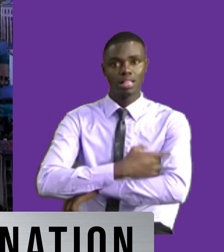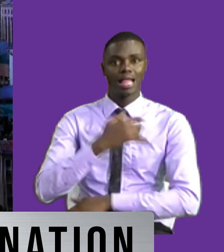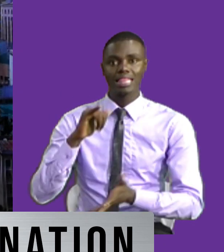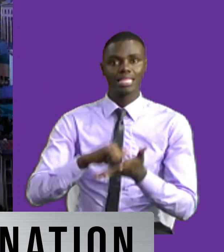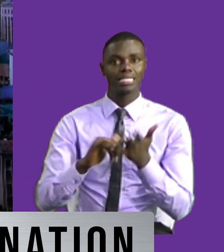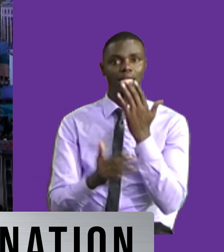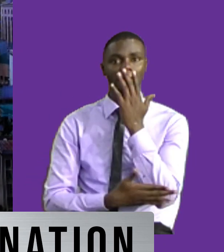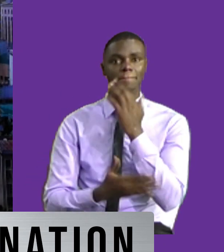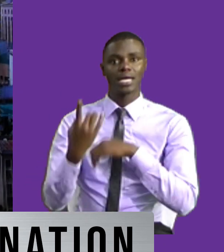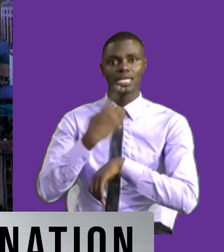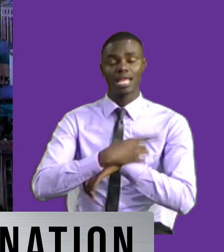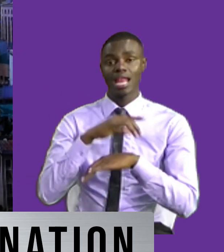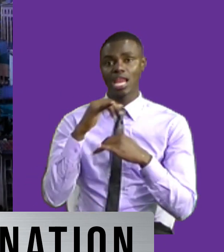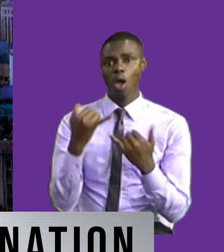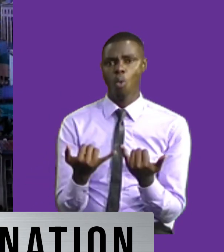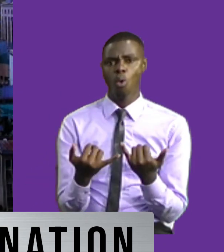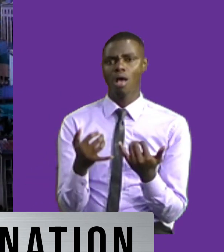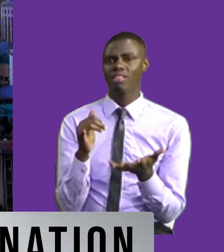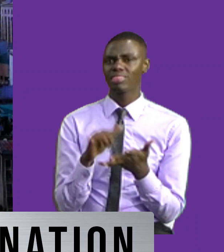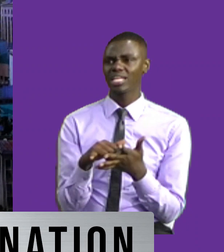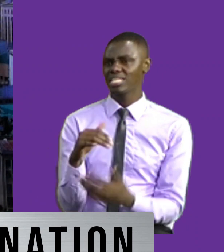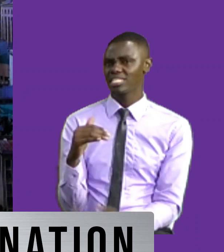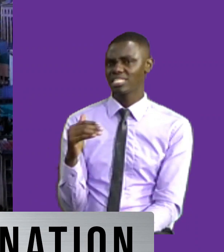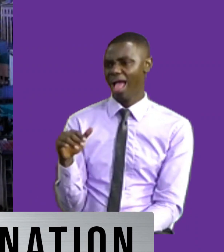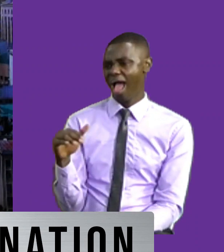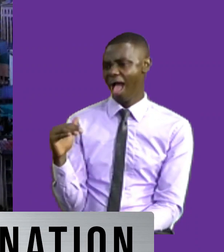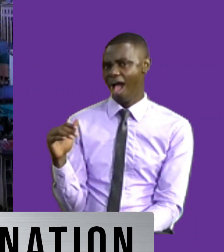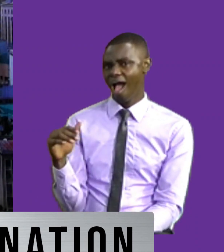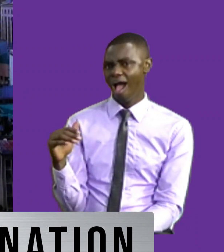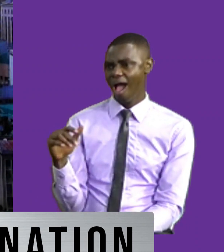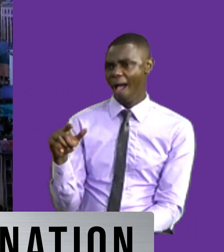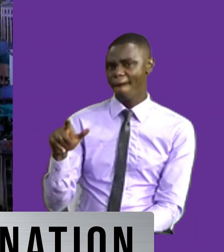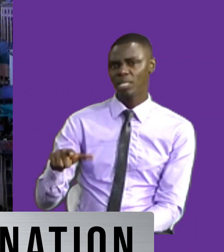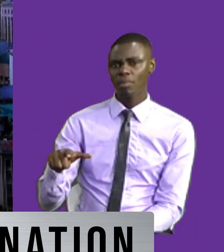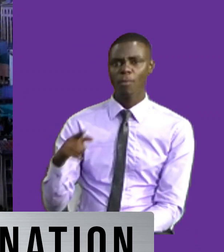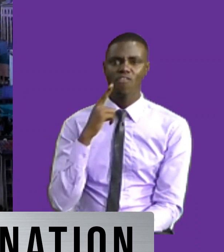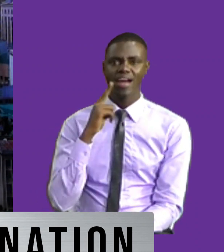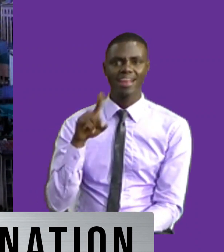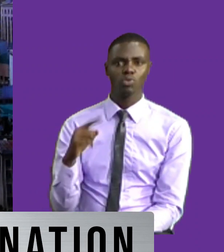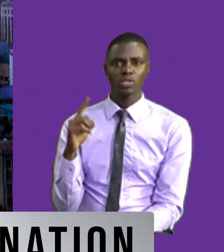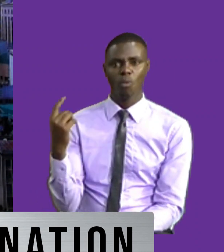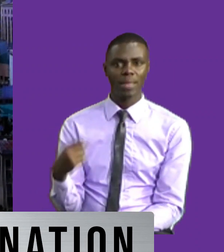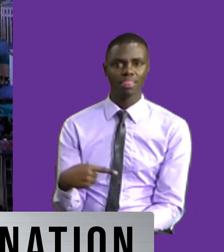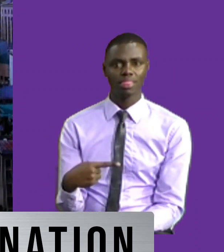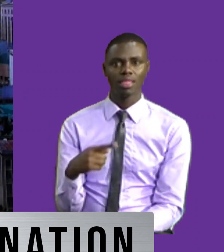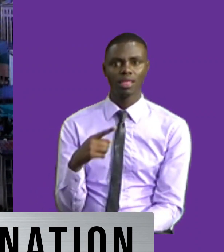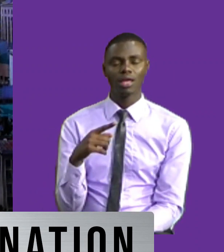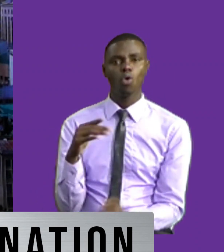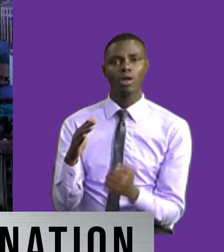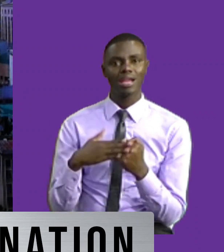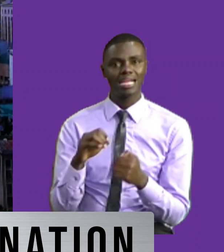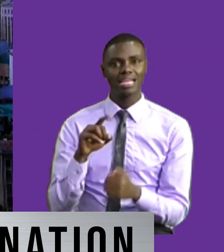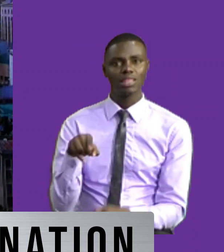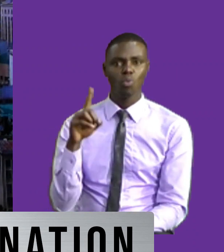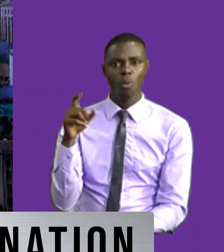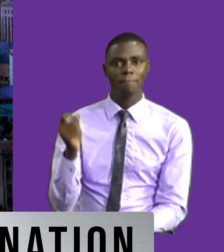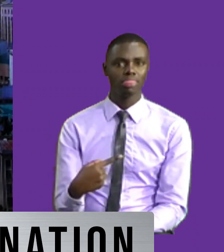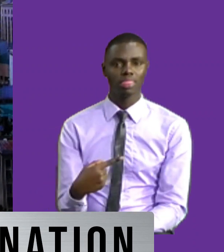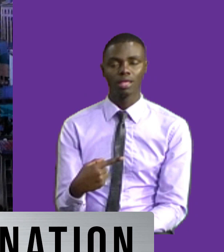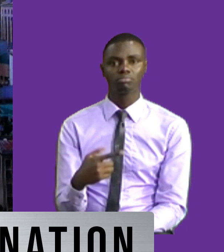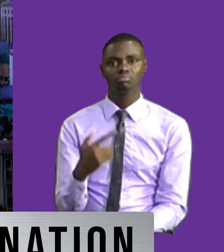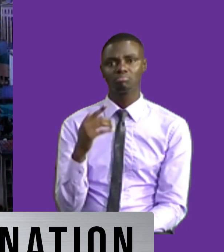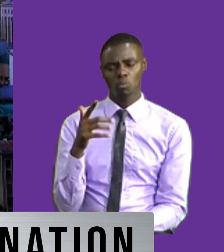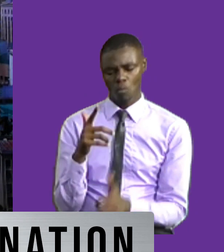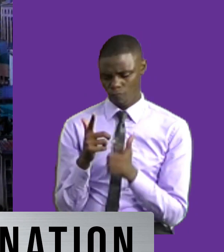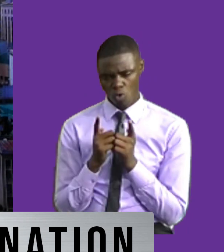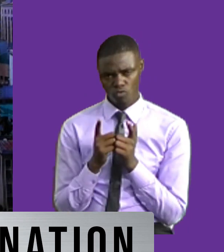day for him, you are talking of a minimum of about going to 100,000, 90 to 100,000. Yeah, exactly. Now, just on his